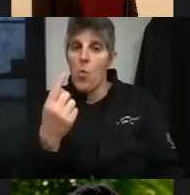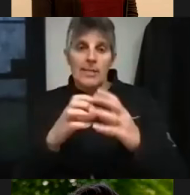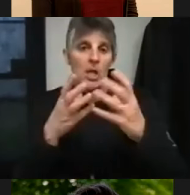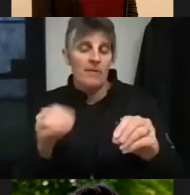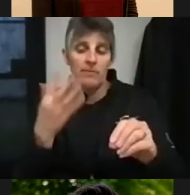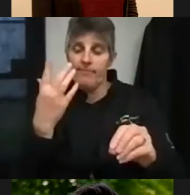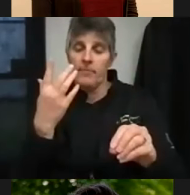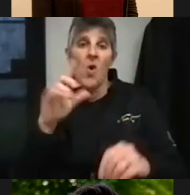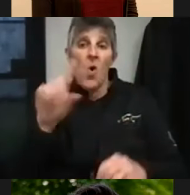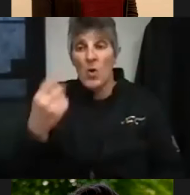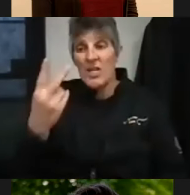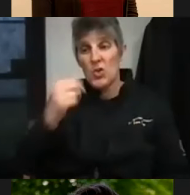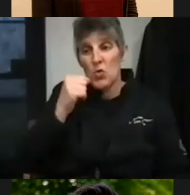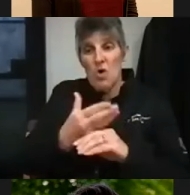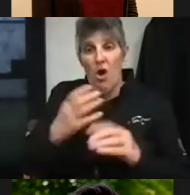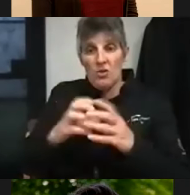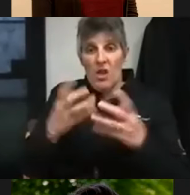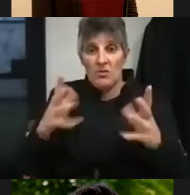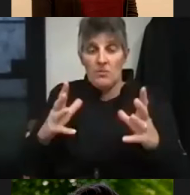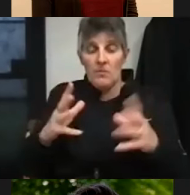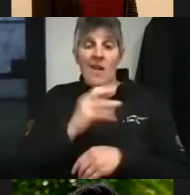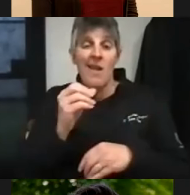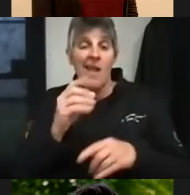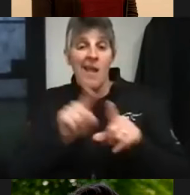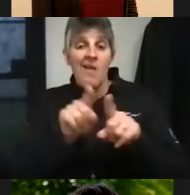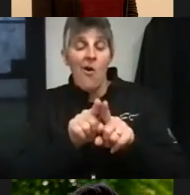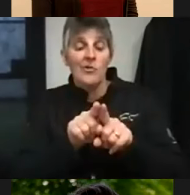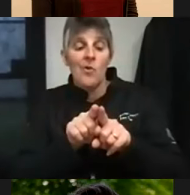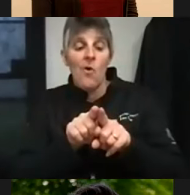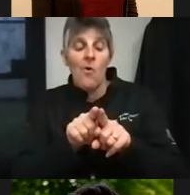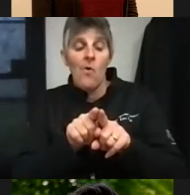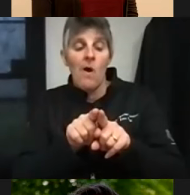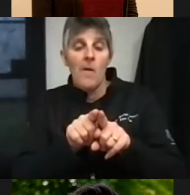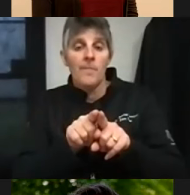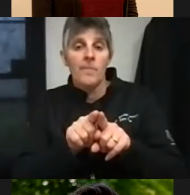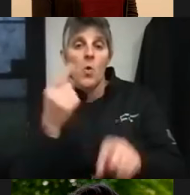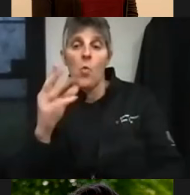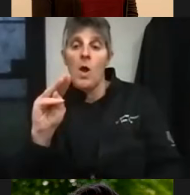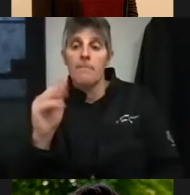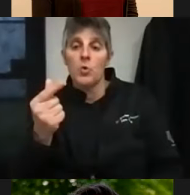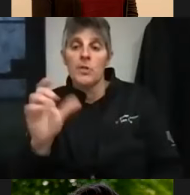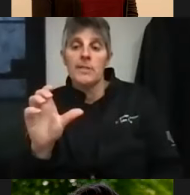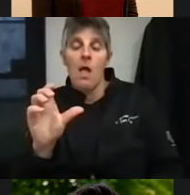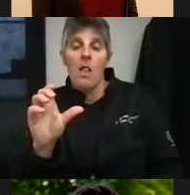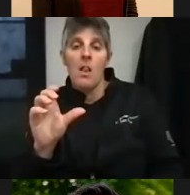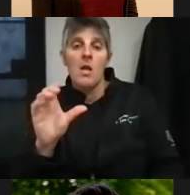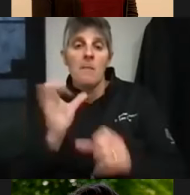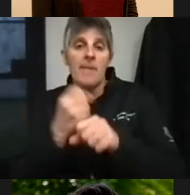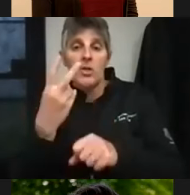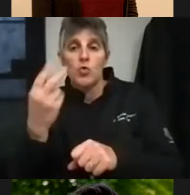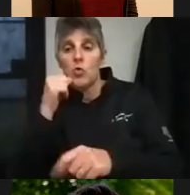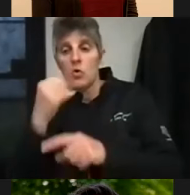So only two daughter cells are generated. And also, one mirror cells generate two daughter